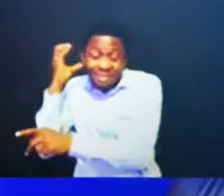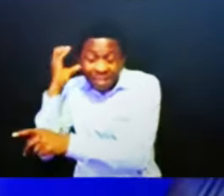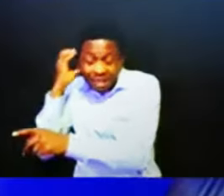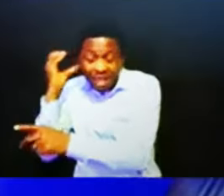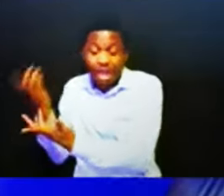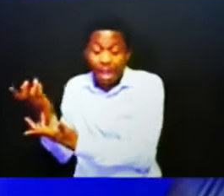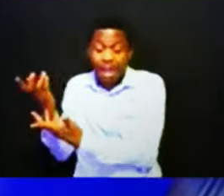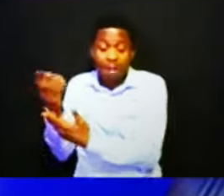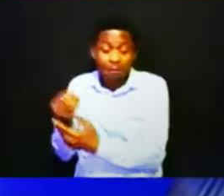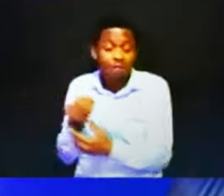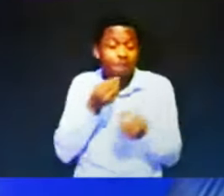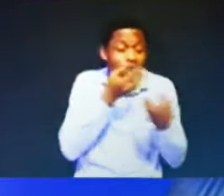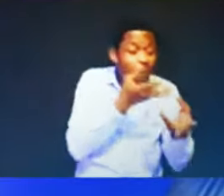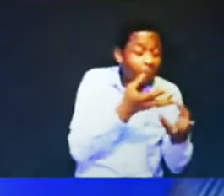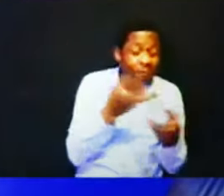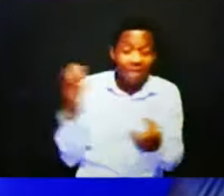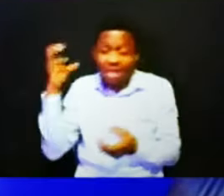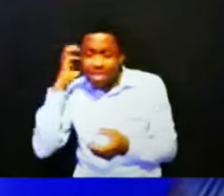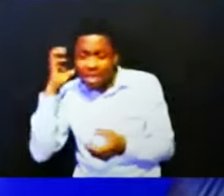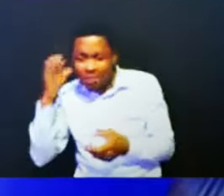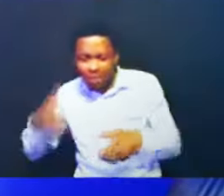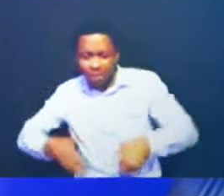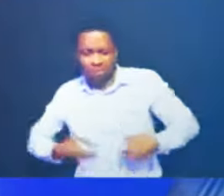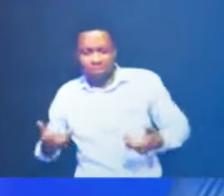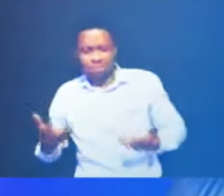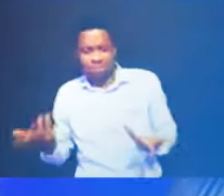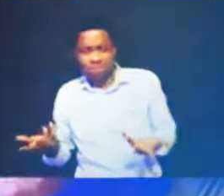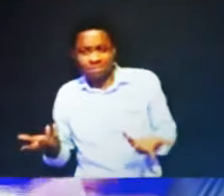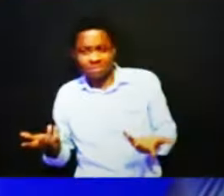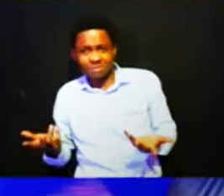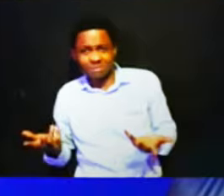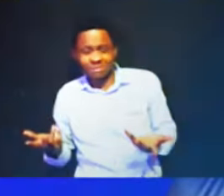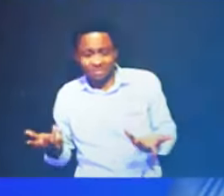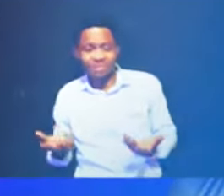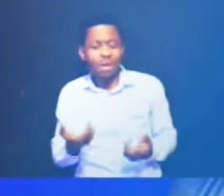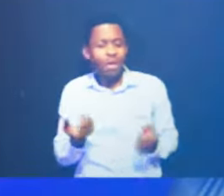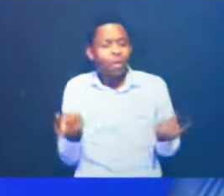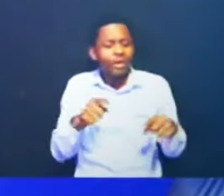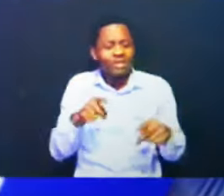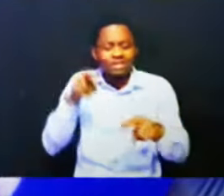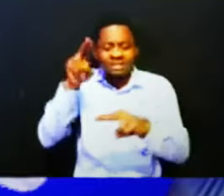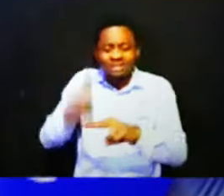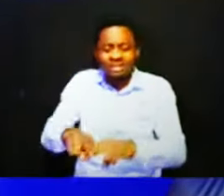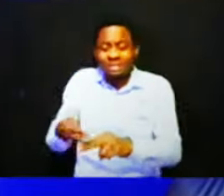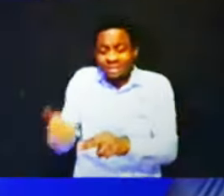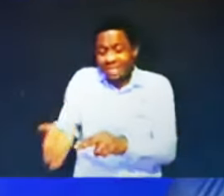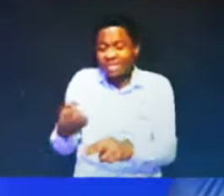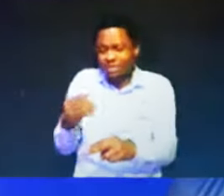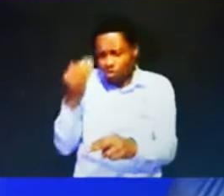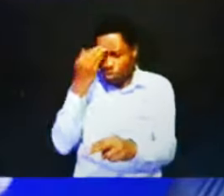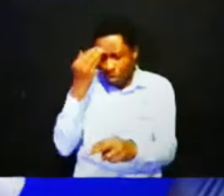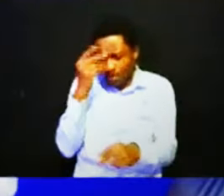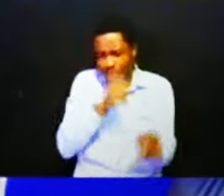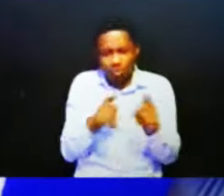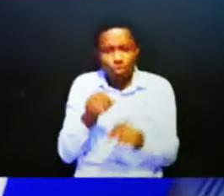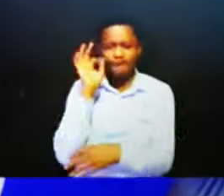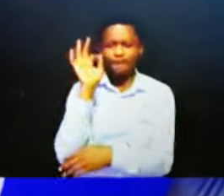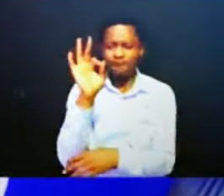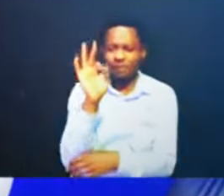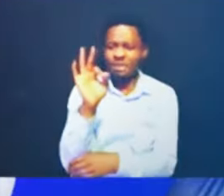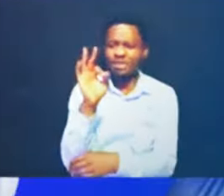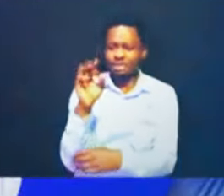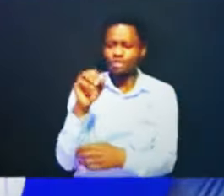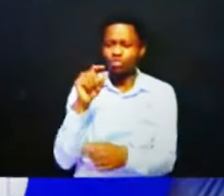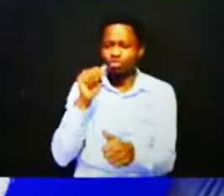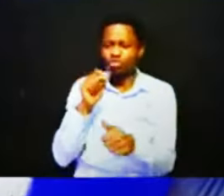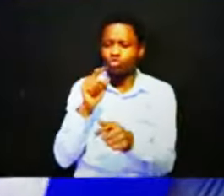from Abena. But when you are seated there, you know that this man, it is my story. Anytime that you feel you have confided in a person,